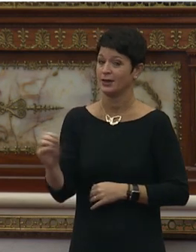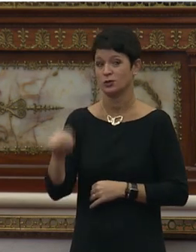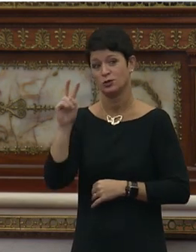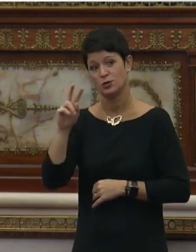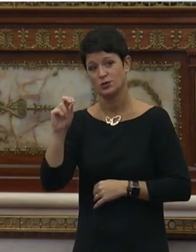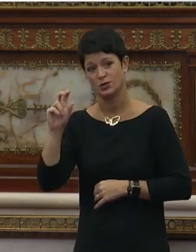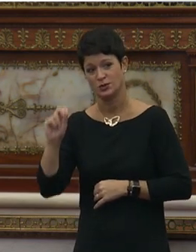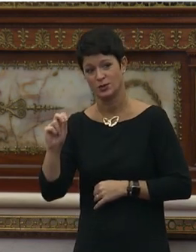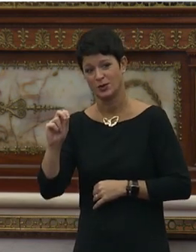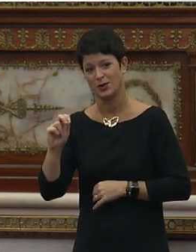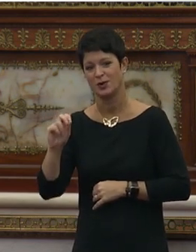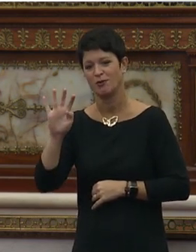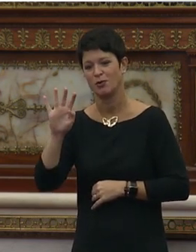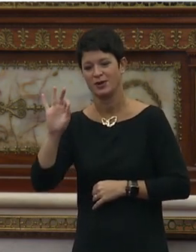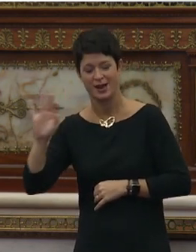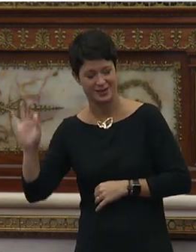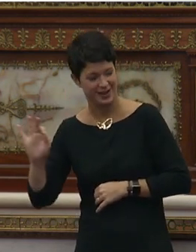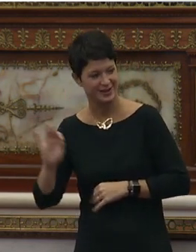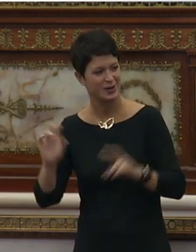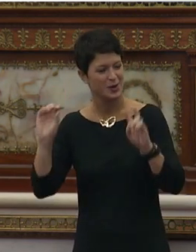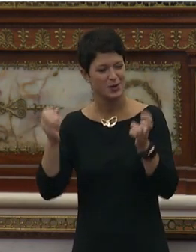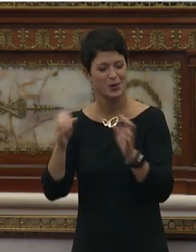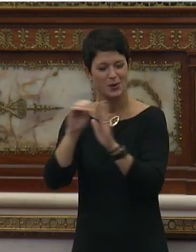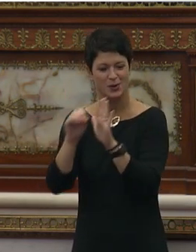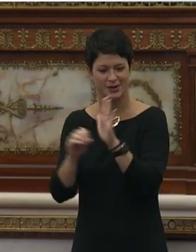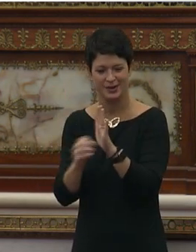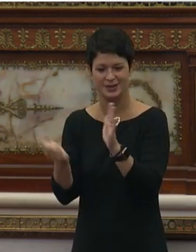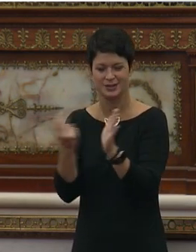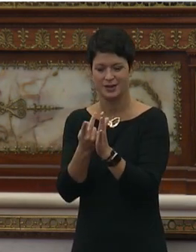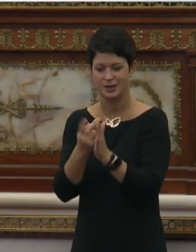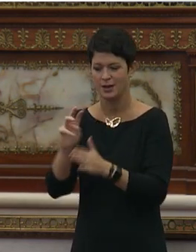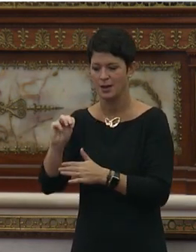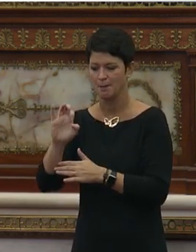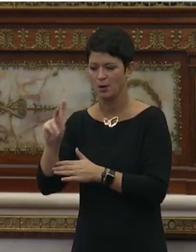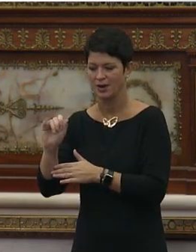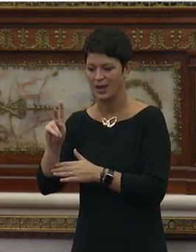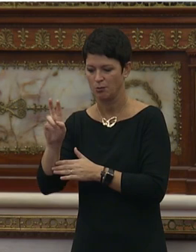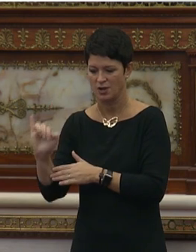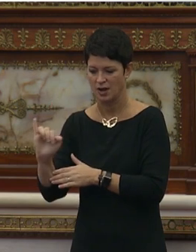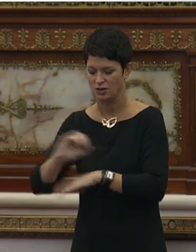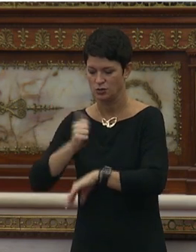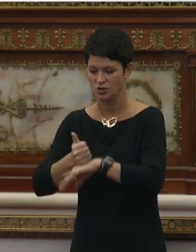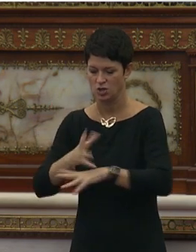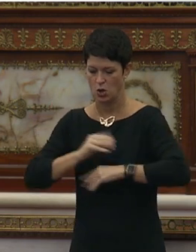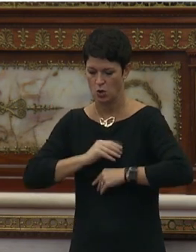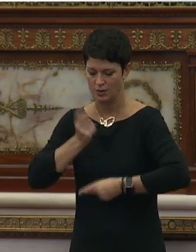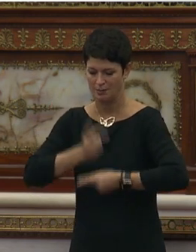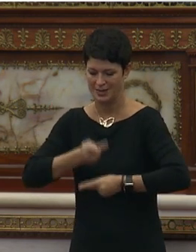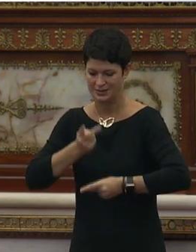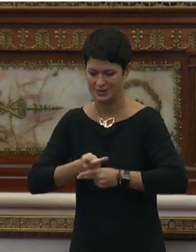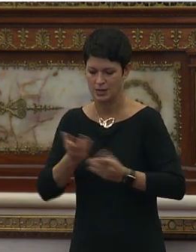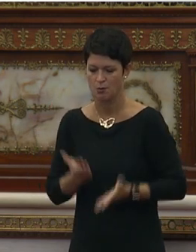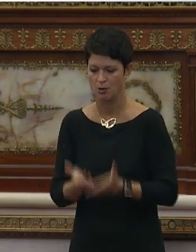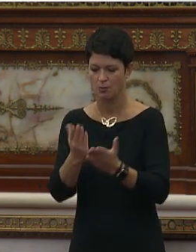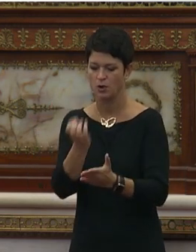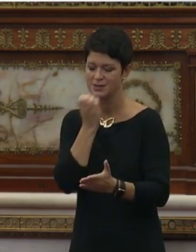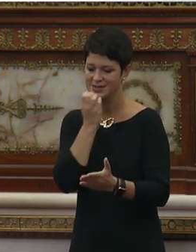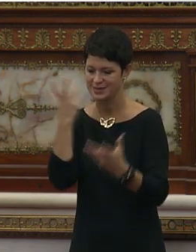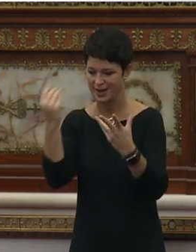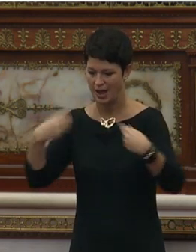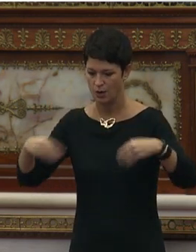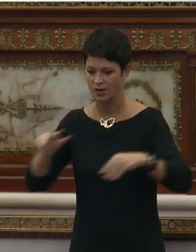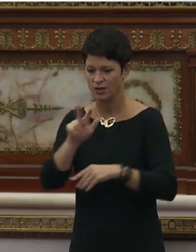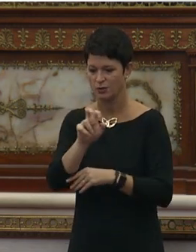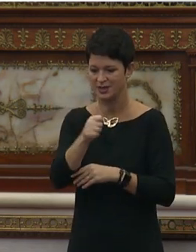number 200499, entitled An Ordinance Authorizing Mark Capriotti to install, own, and maintain a proposed sidewalk cafe at